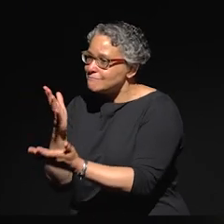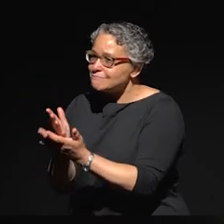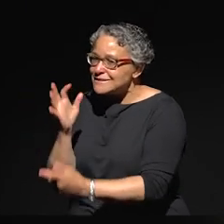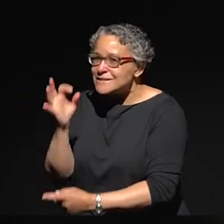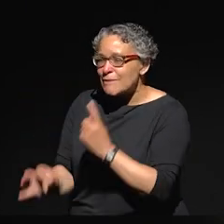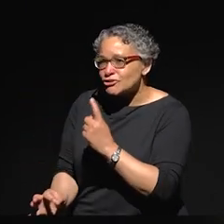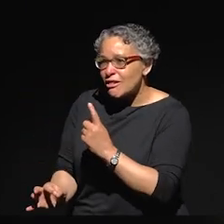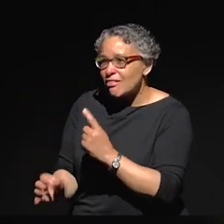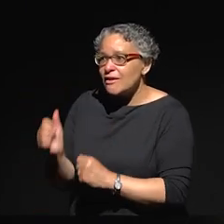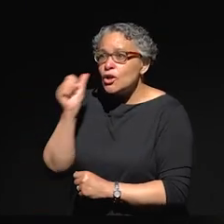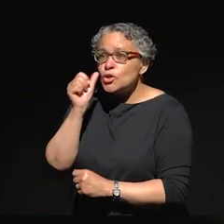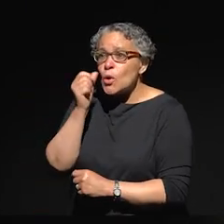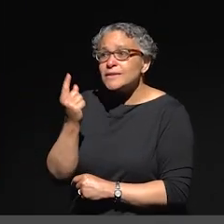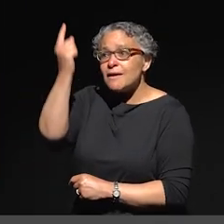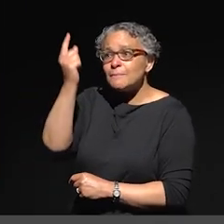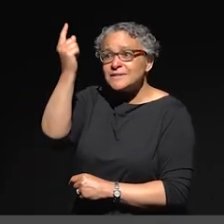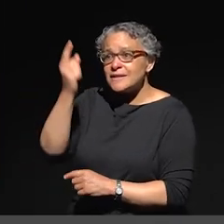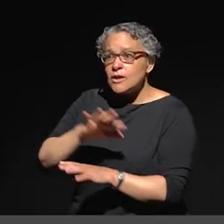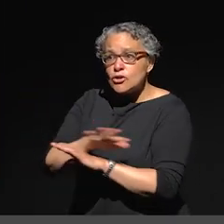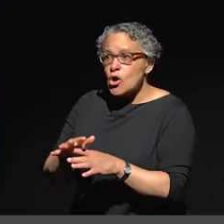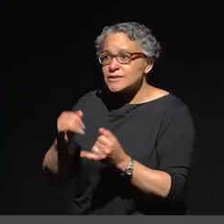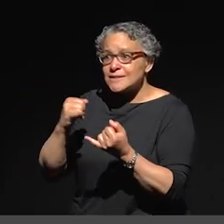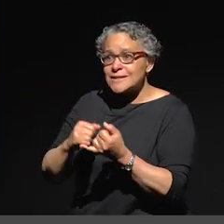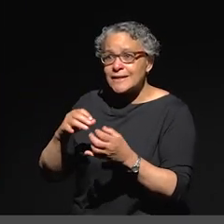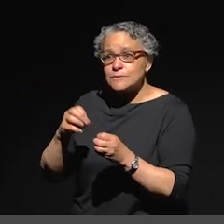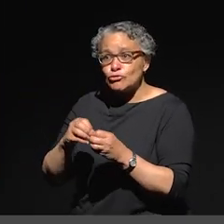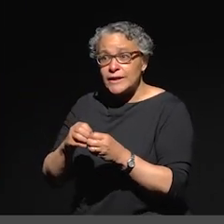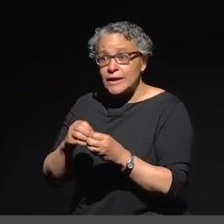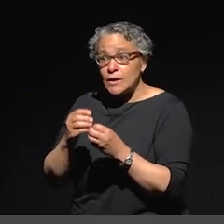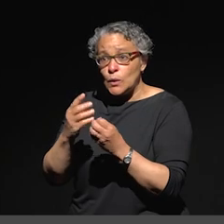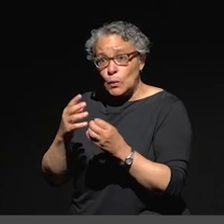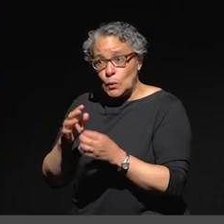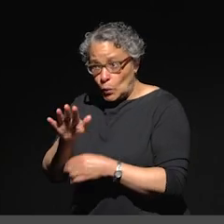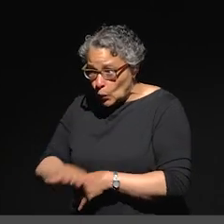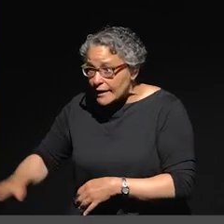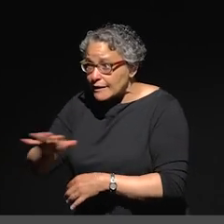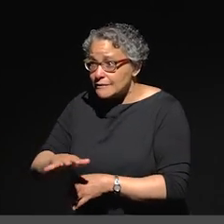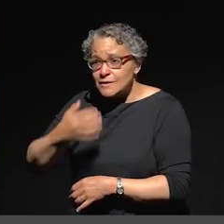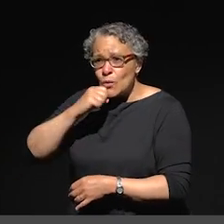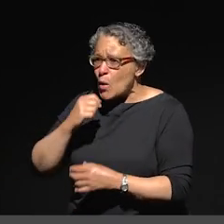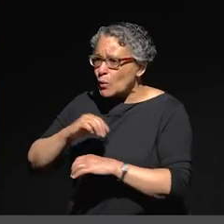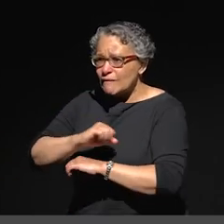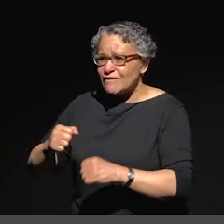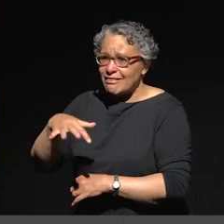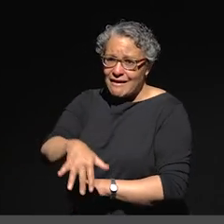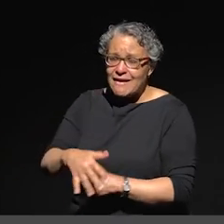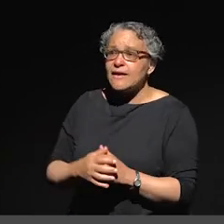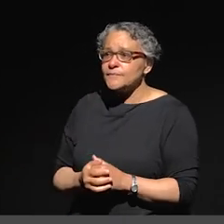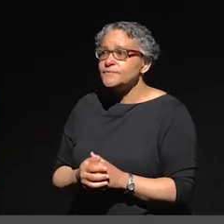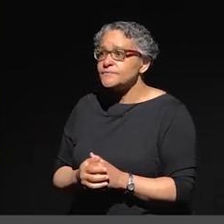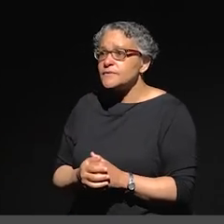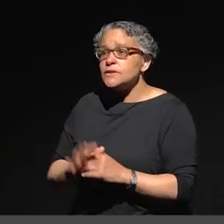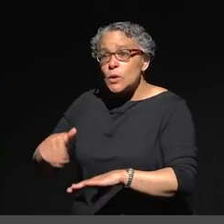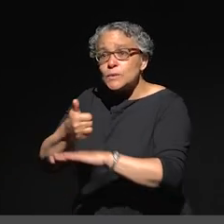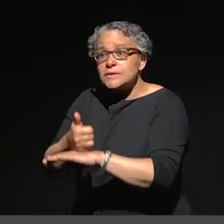know, upstairs, not in the Sainsbury wing. Because of the nature of the show, it would just not fit down there. So it's staged